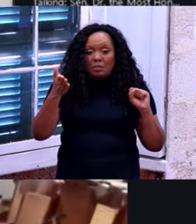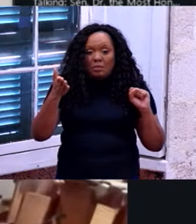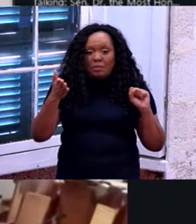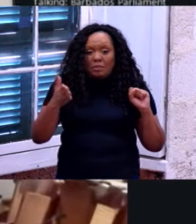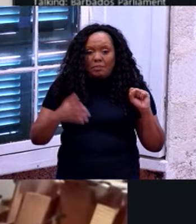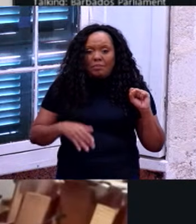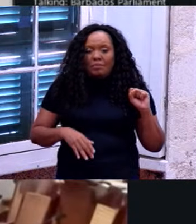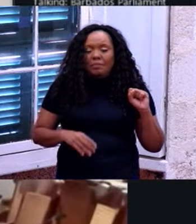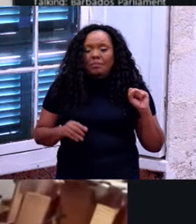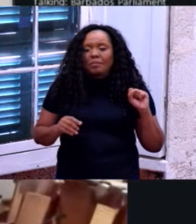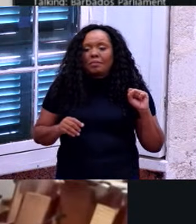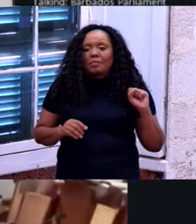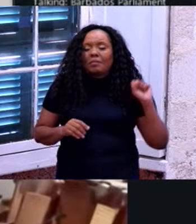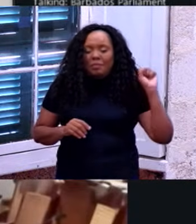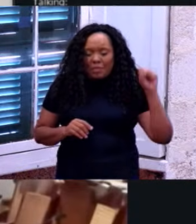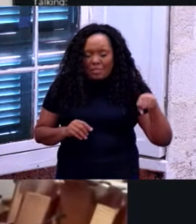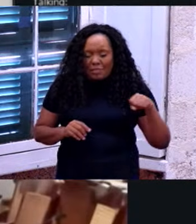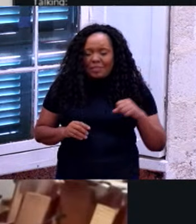Yes.